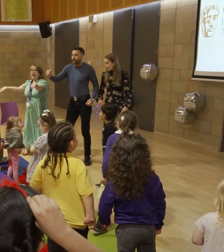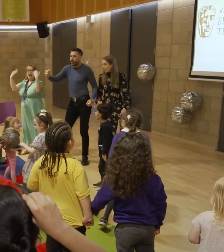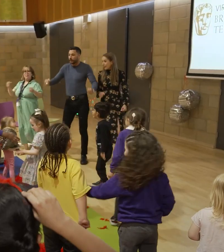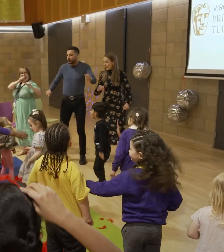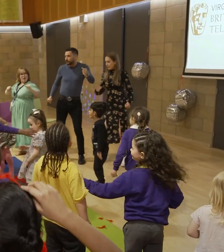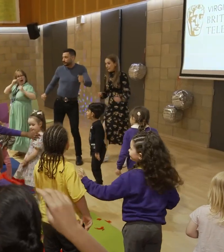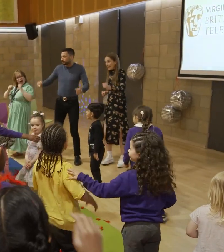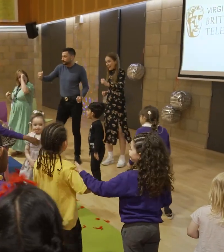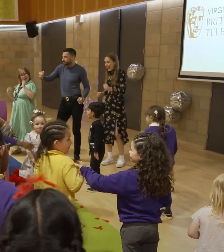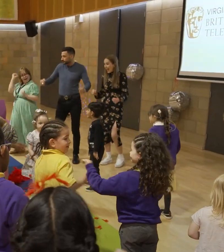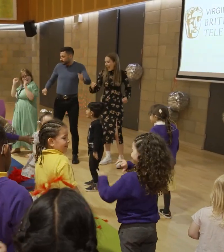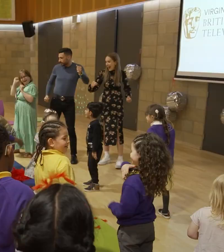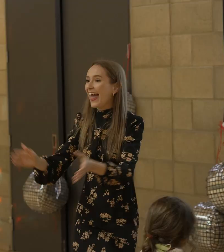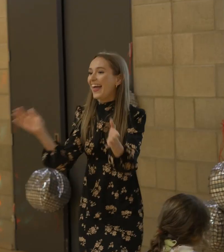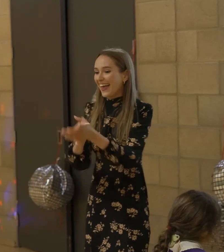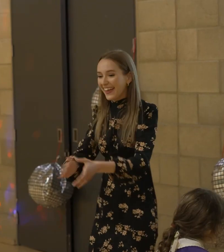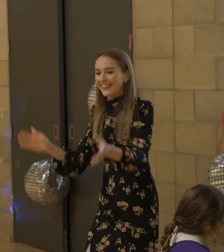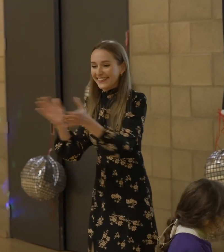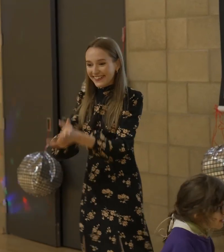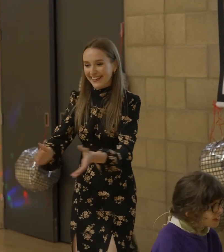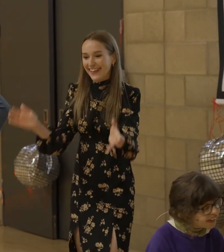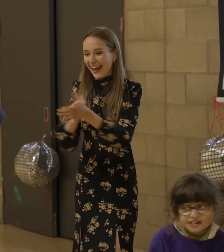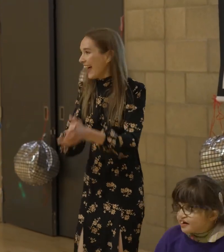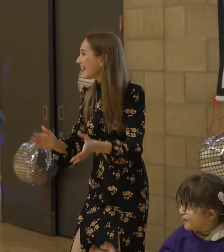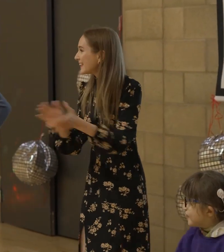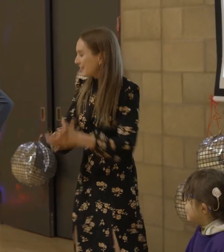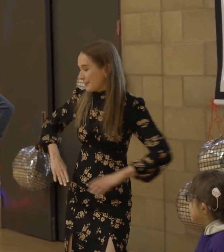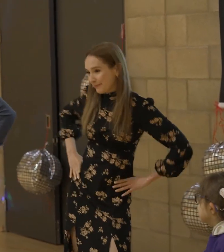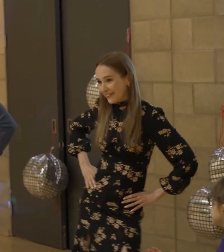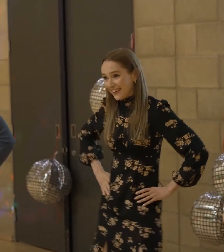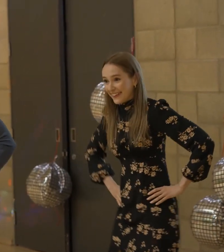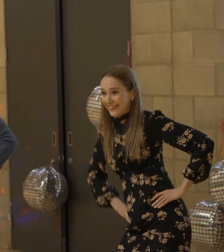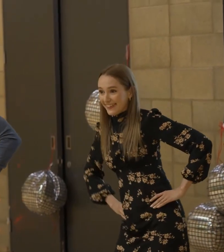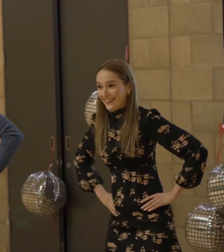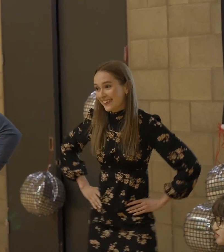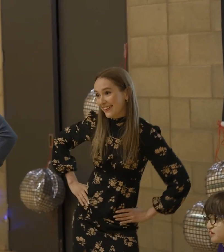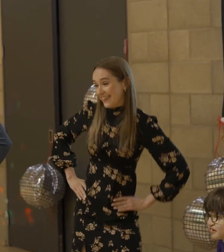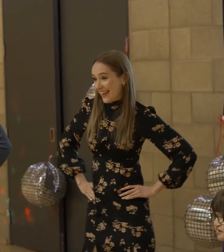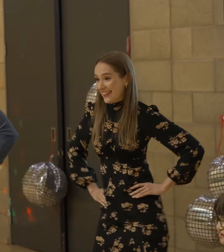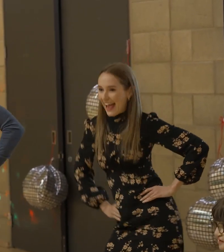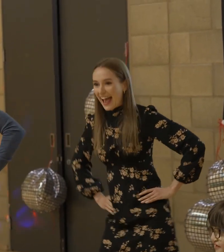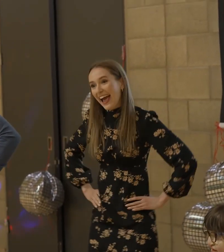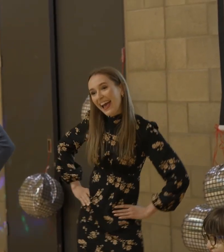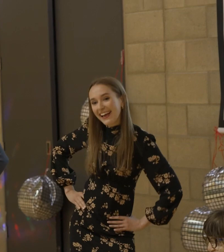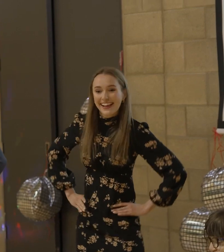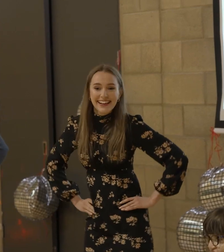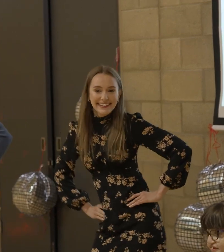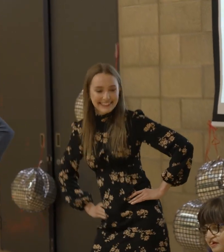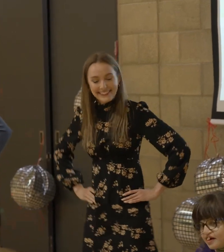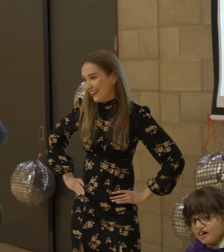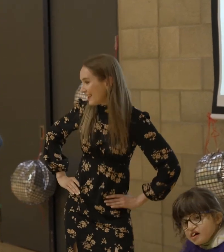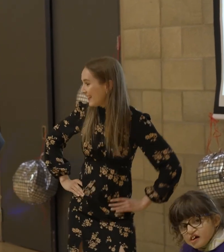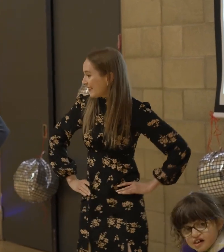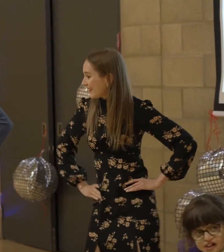public is the one that watches the TV. Personally, yes, BAFTA would be a fantastic achievement for both of us. But it's like